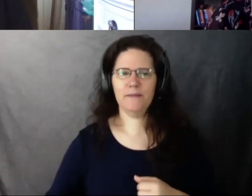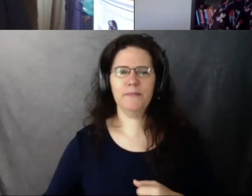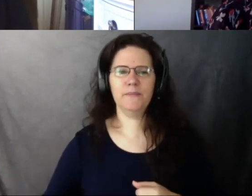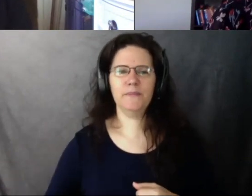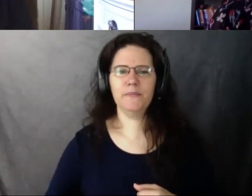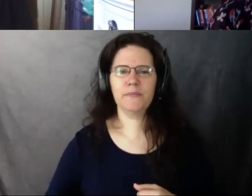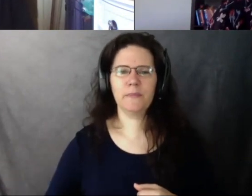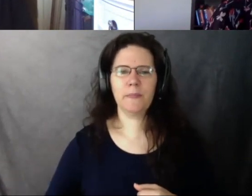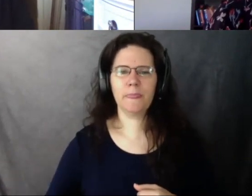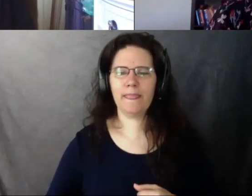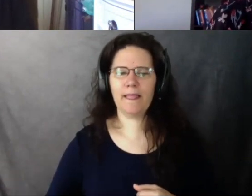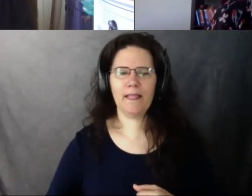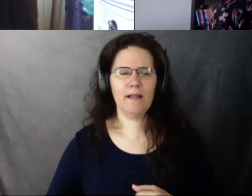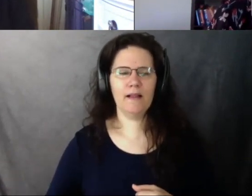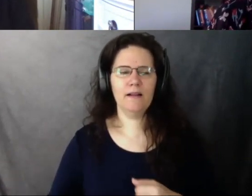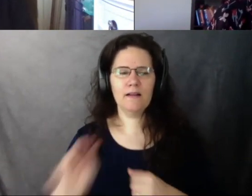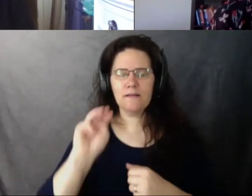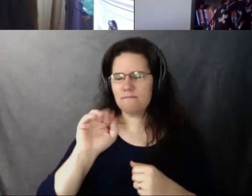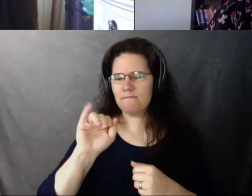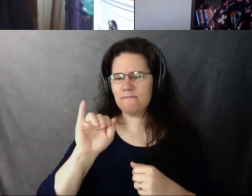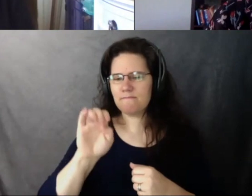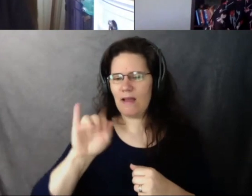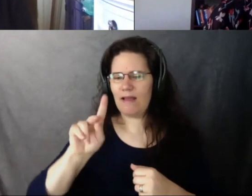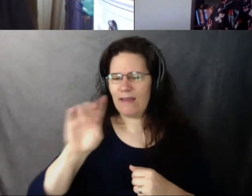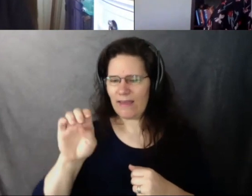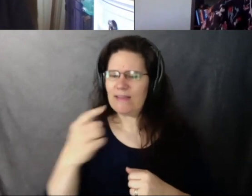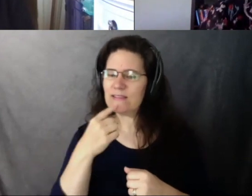and share it with someone else who might not know what the ADA is.